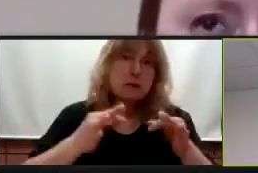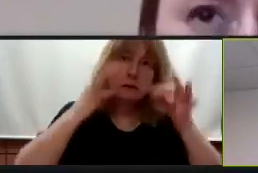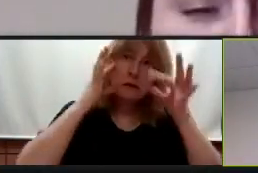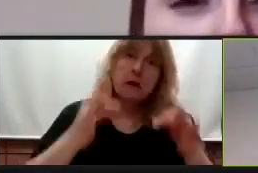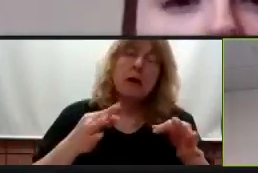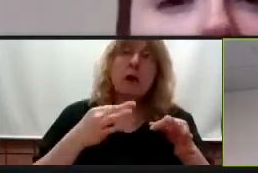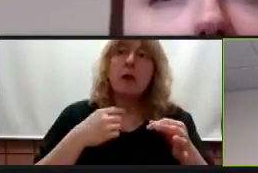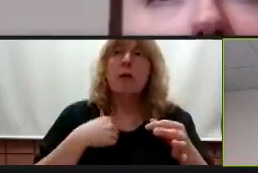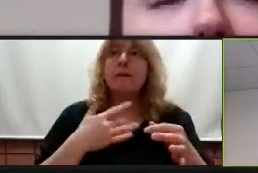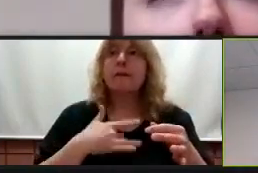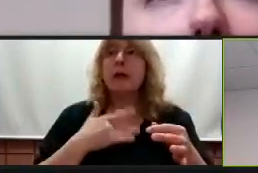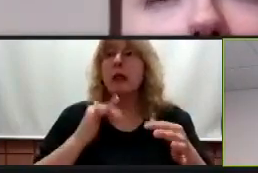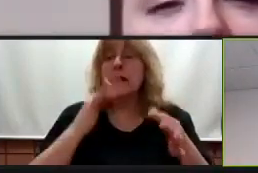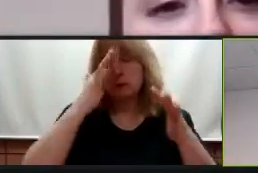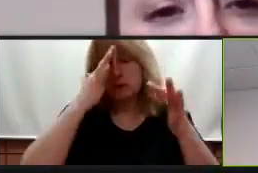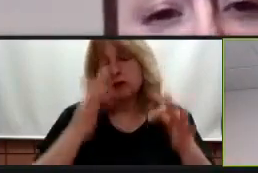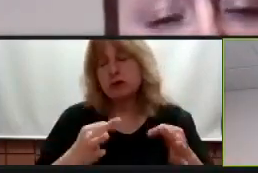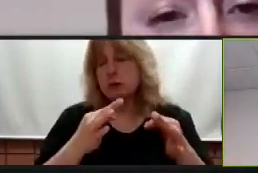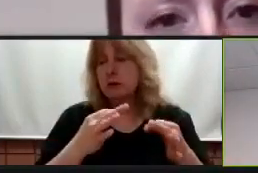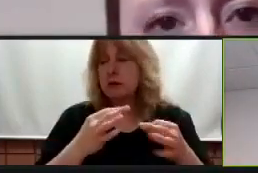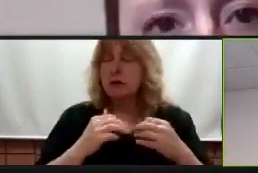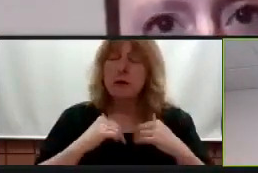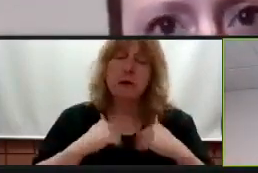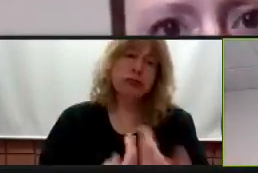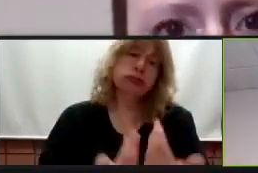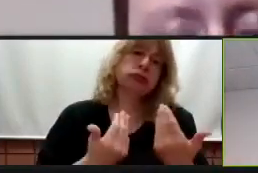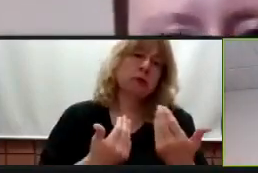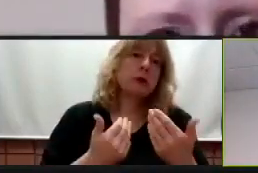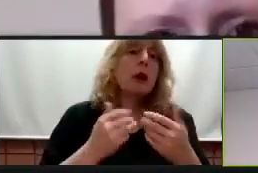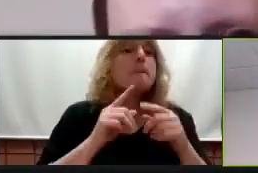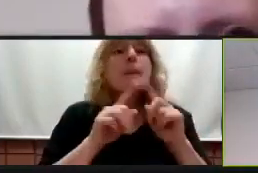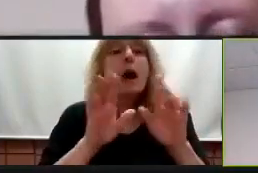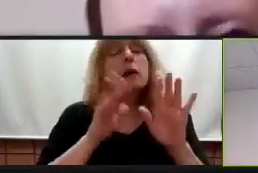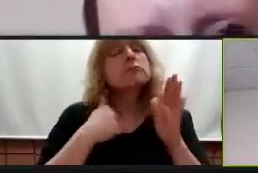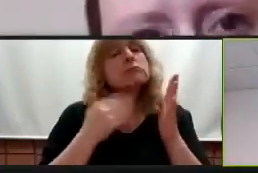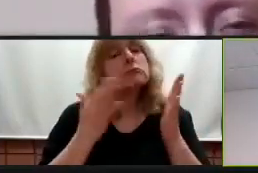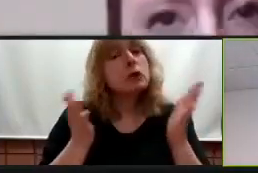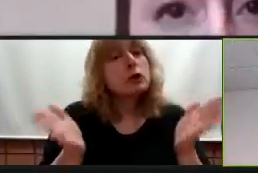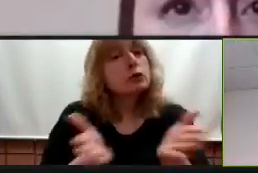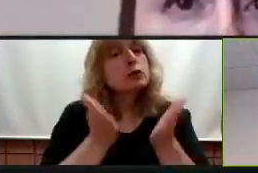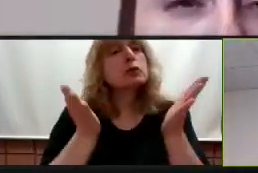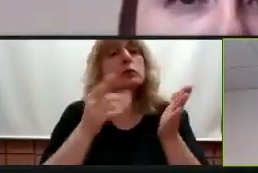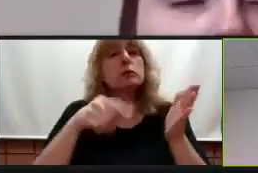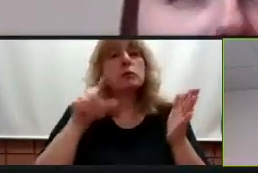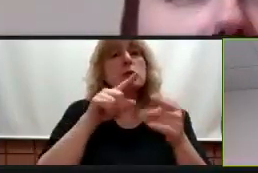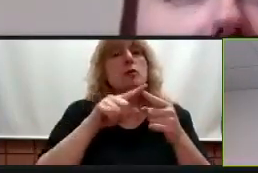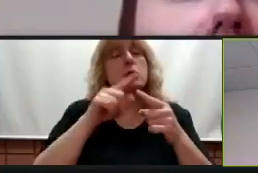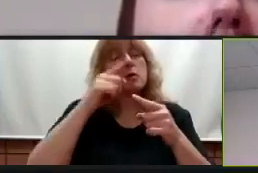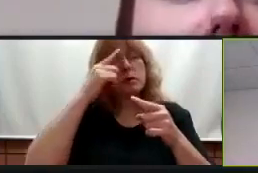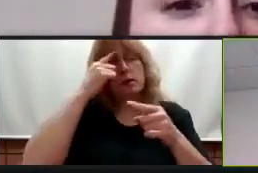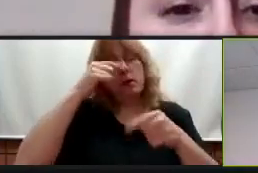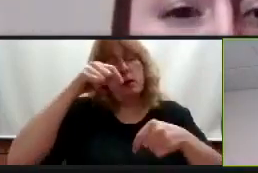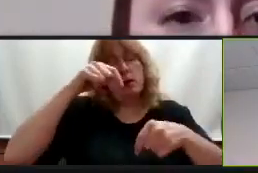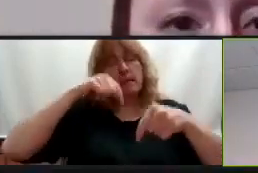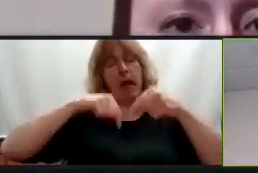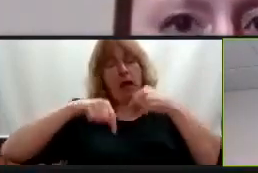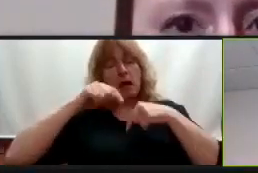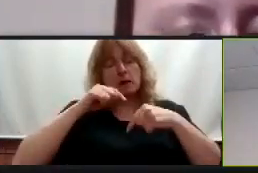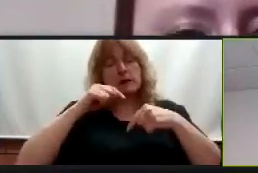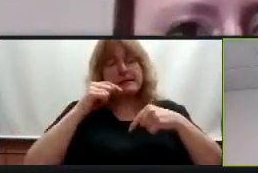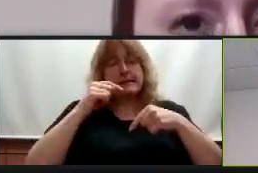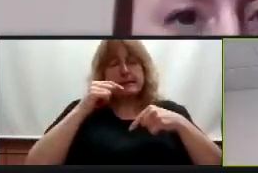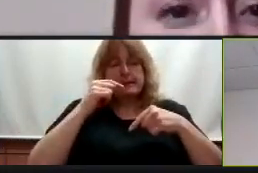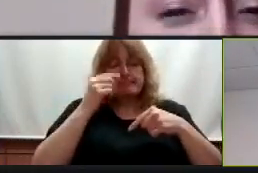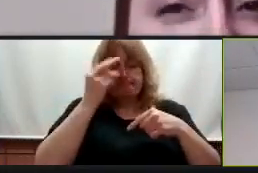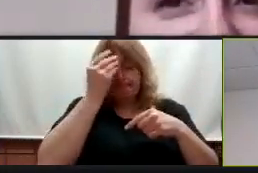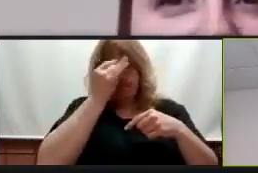fatigue. But I would just encourage everybody to take a step back and realize that in making the best decisions we